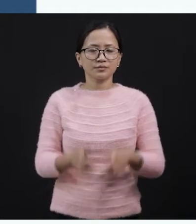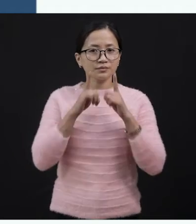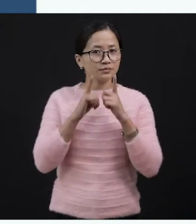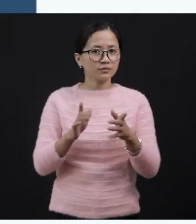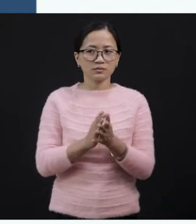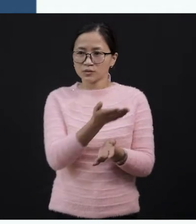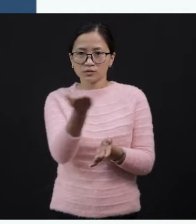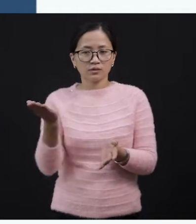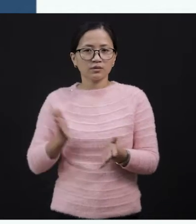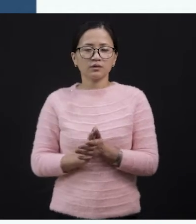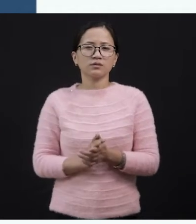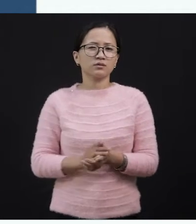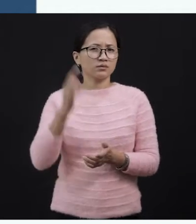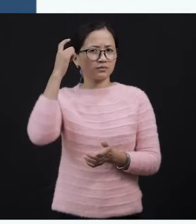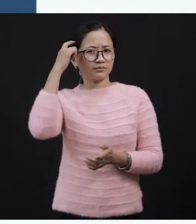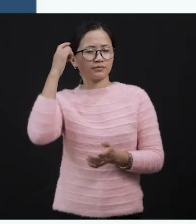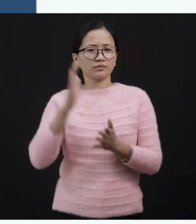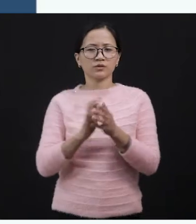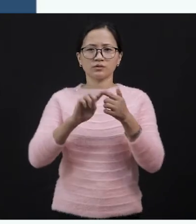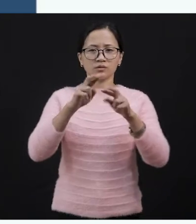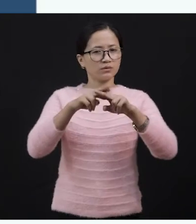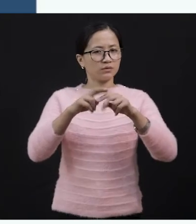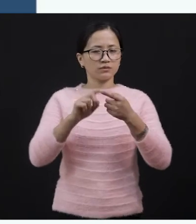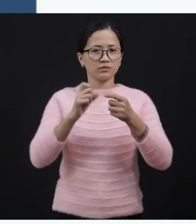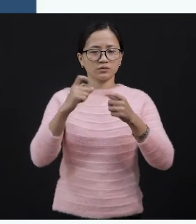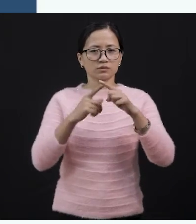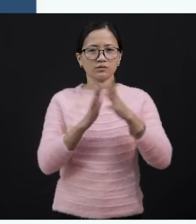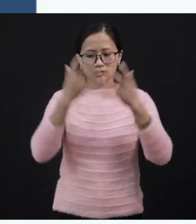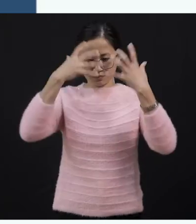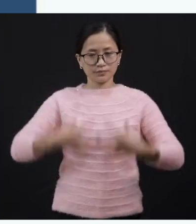But there is a psychological effect on humans.